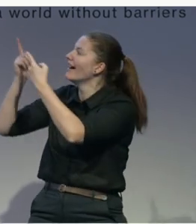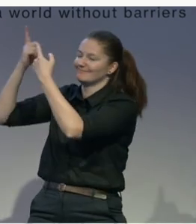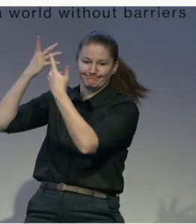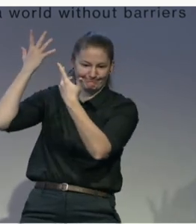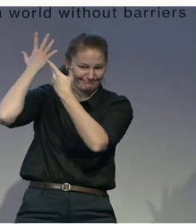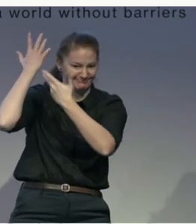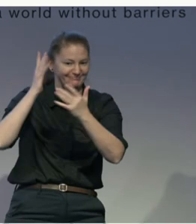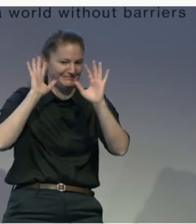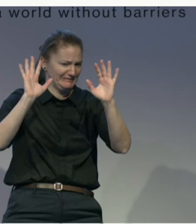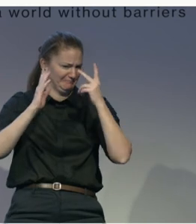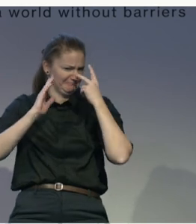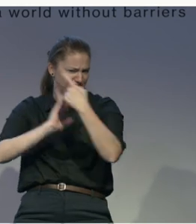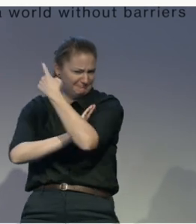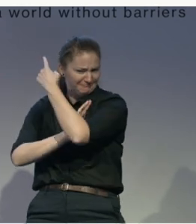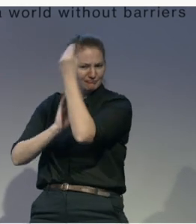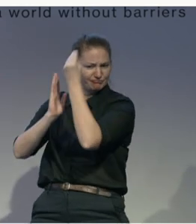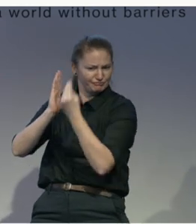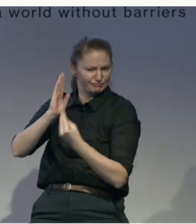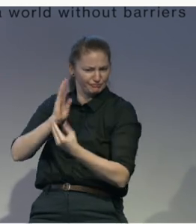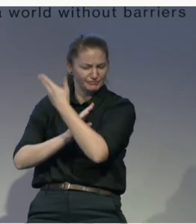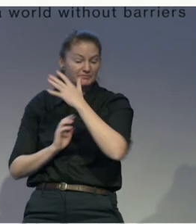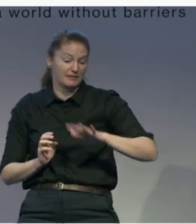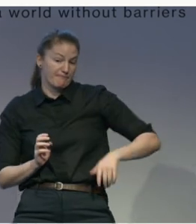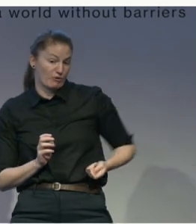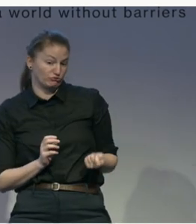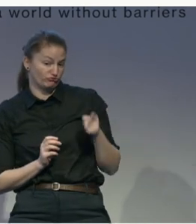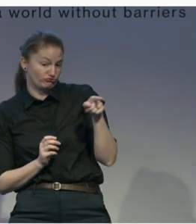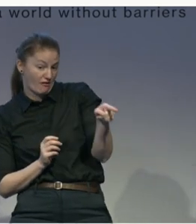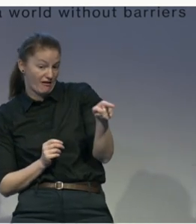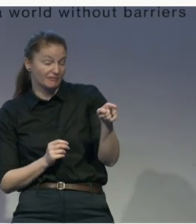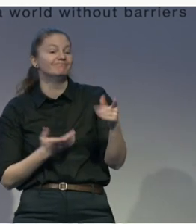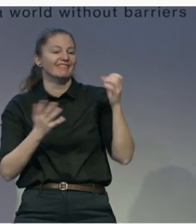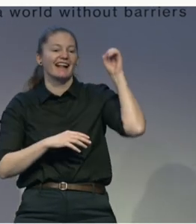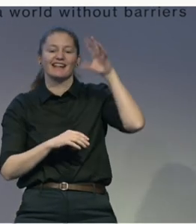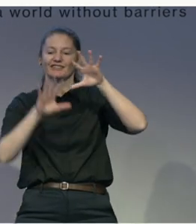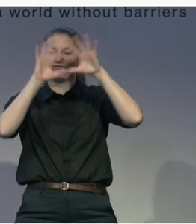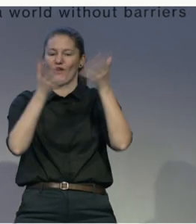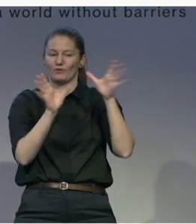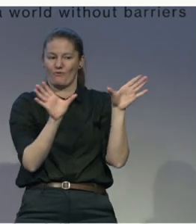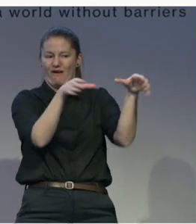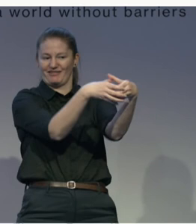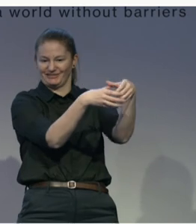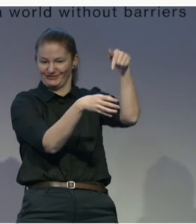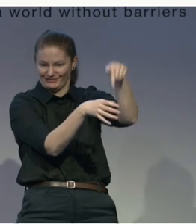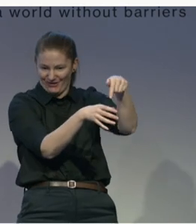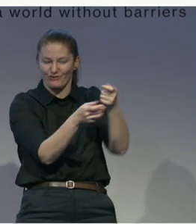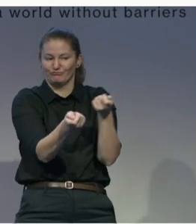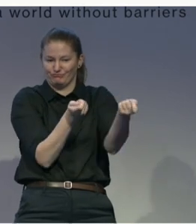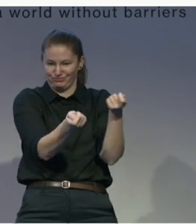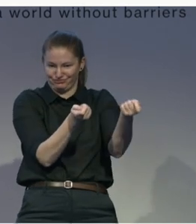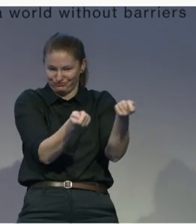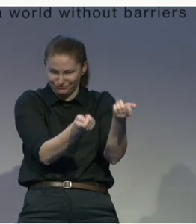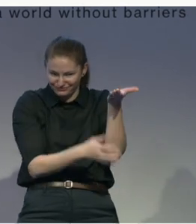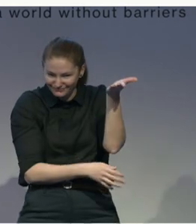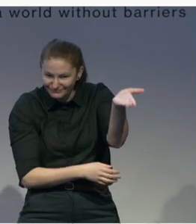Cambodia was the project governed by Light of the World, that what most of the issues, this is the summary